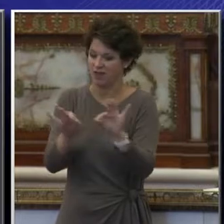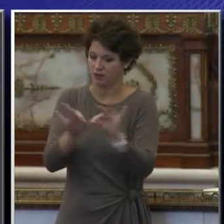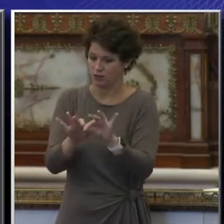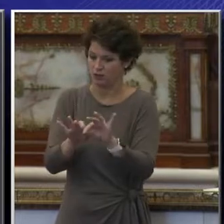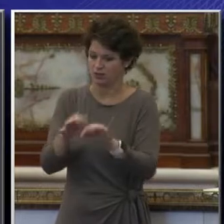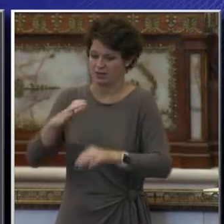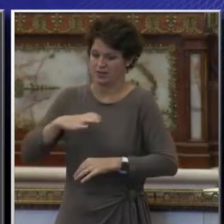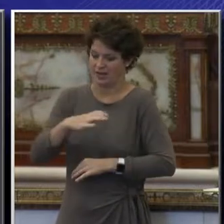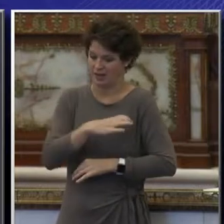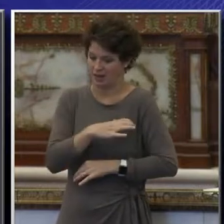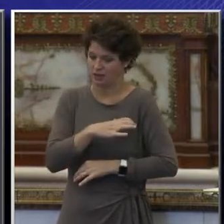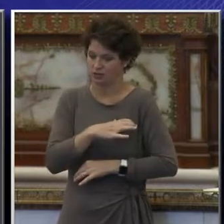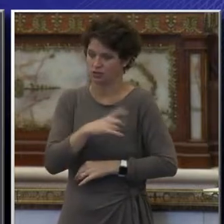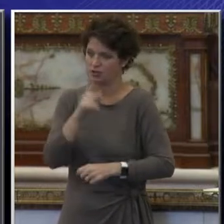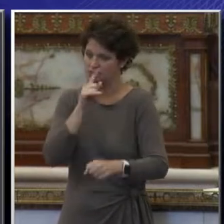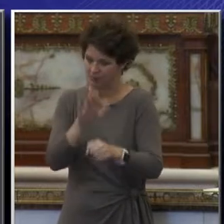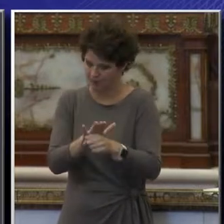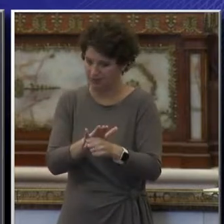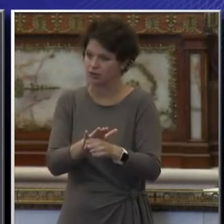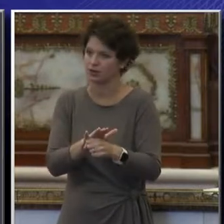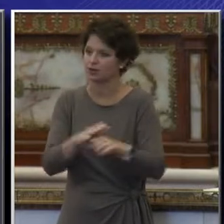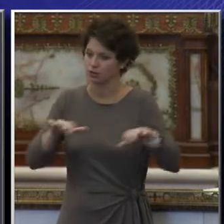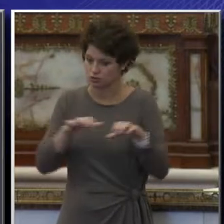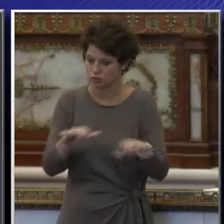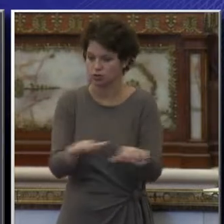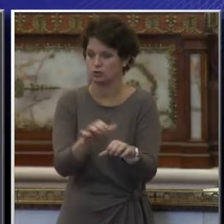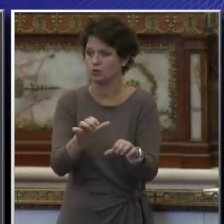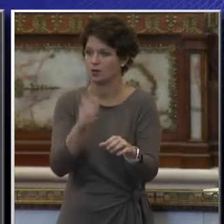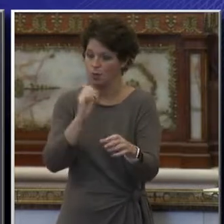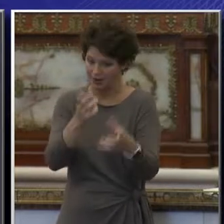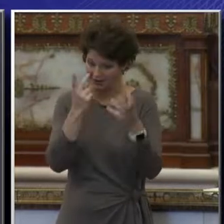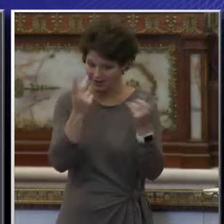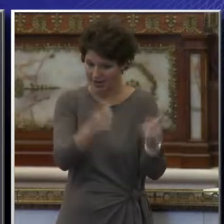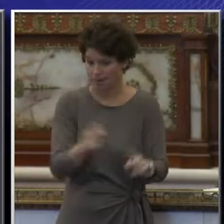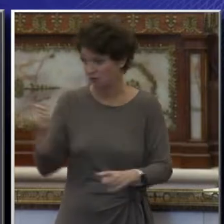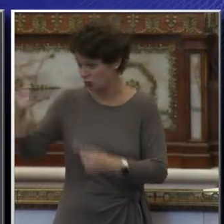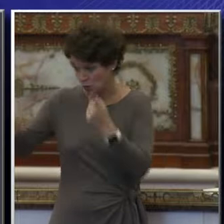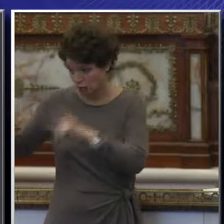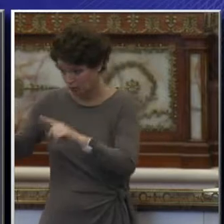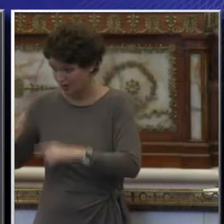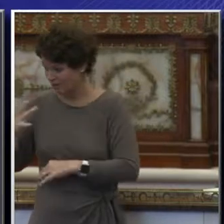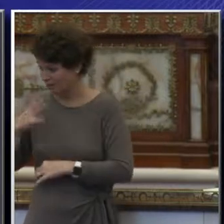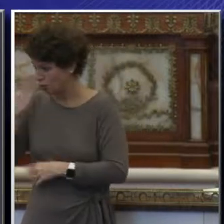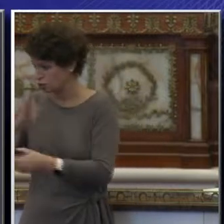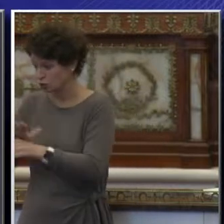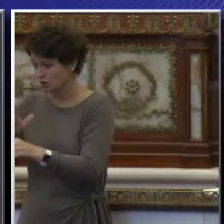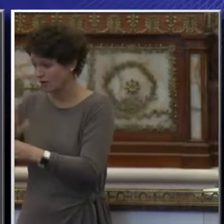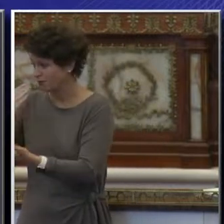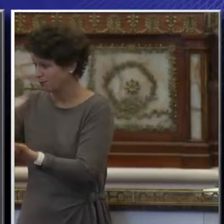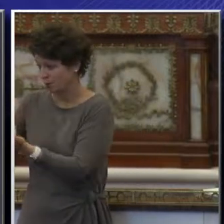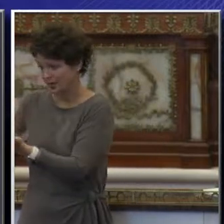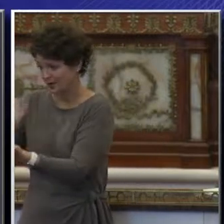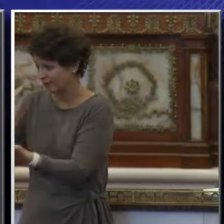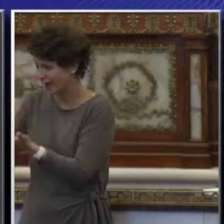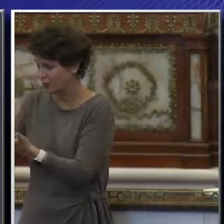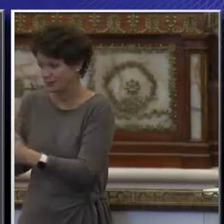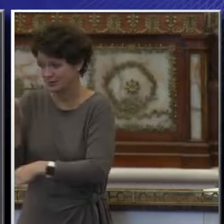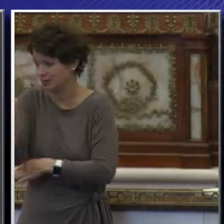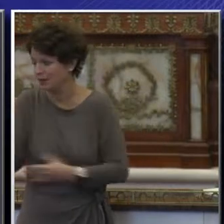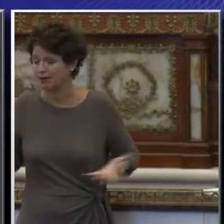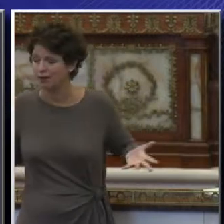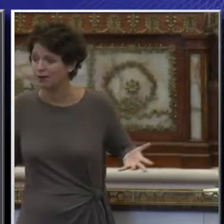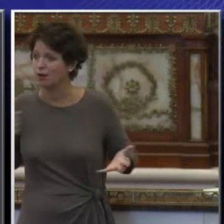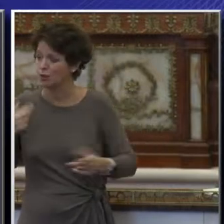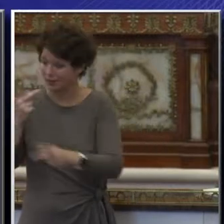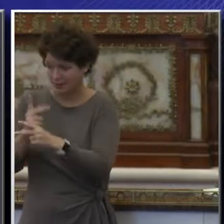council is hugely committed to and wants to see happen. If you agree with them, then that's easy enough to put in a letter and submit, and we're all, you know,